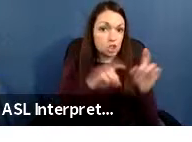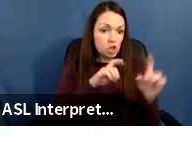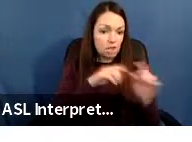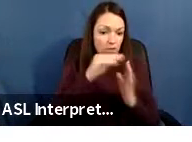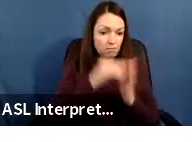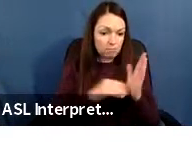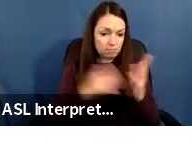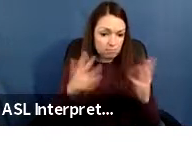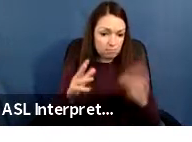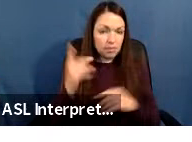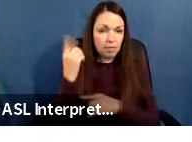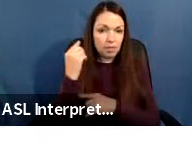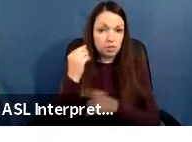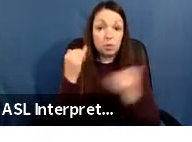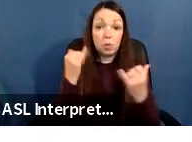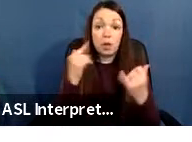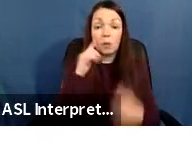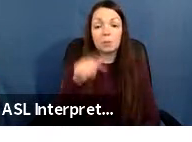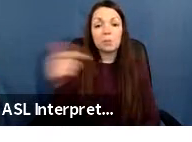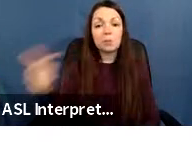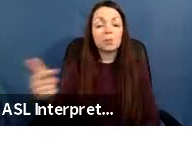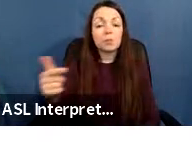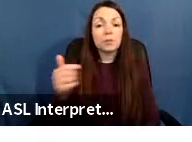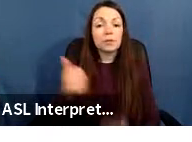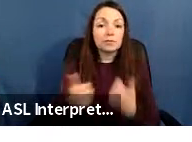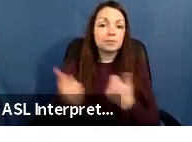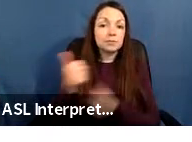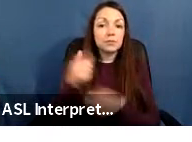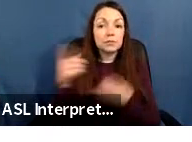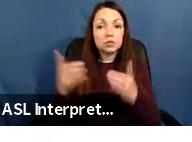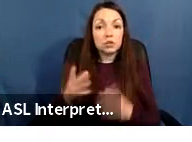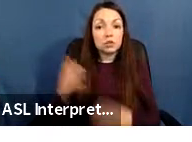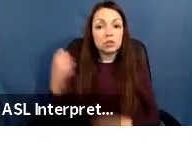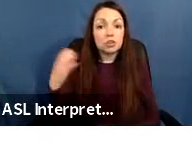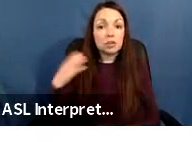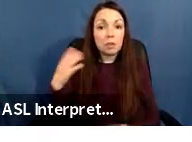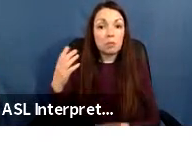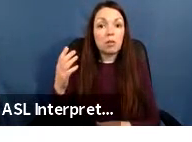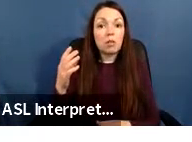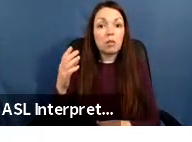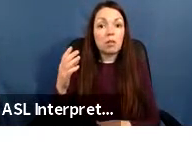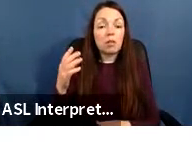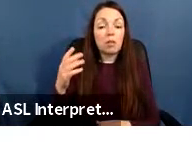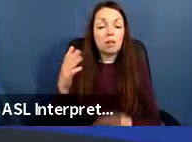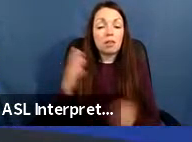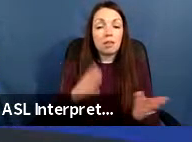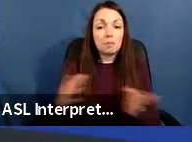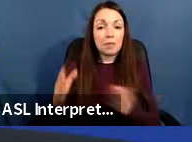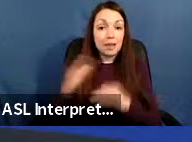So I will now turn it back over to our Executive Director of Capital Planning and Construction, Ivan. Thank you.